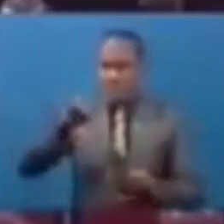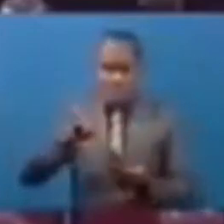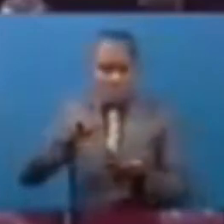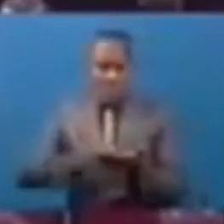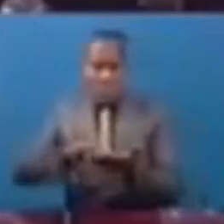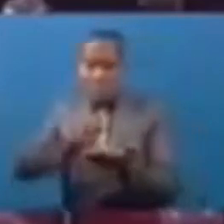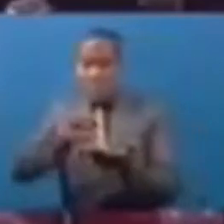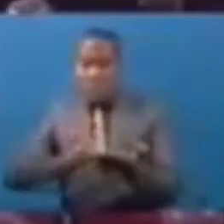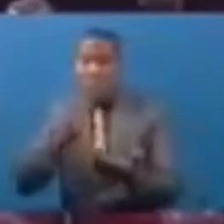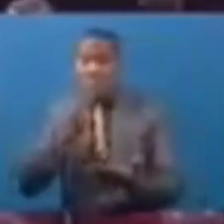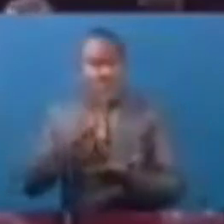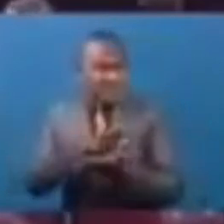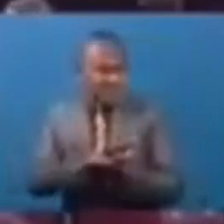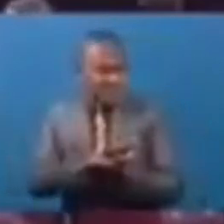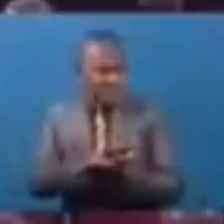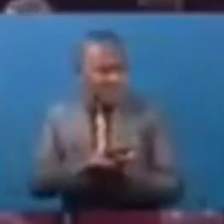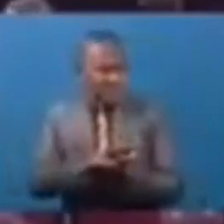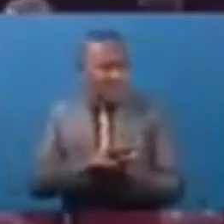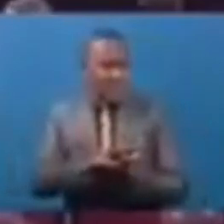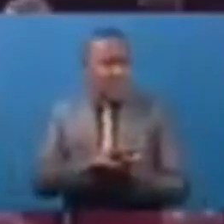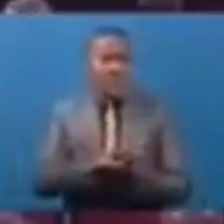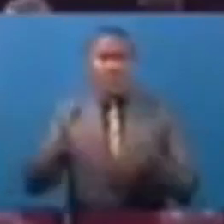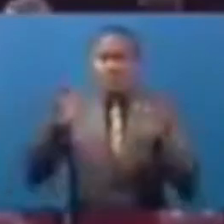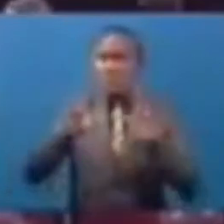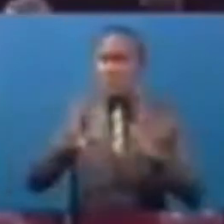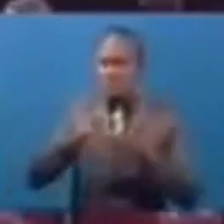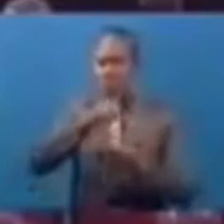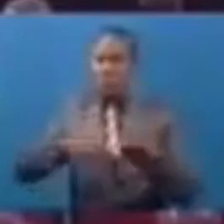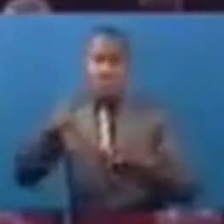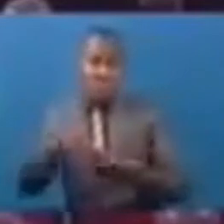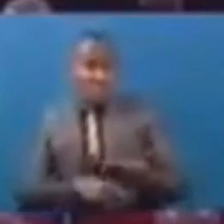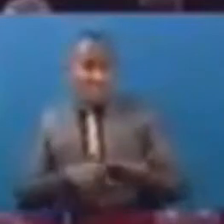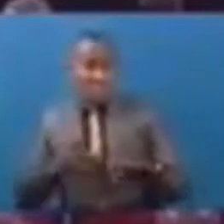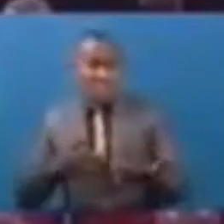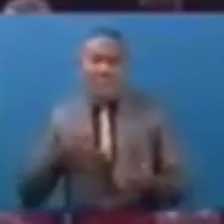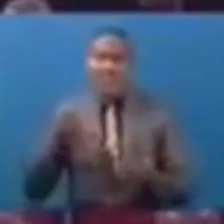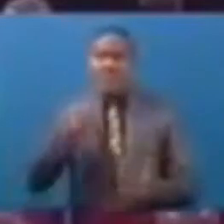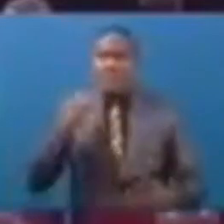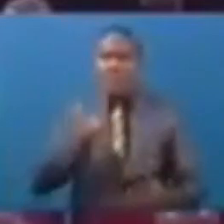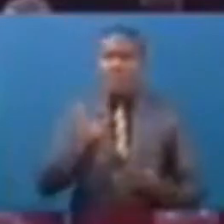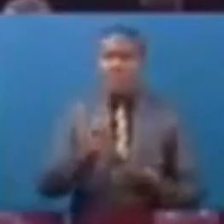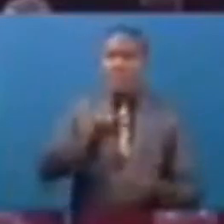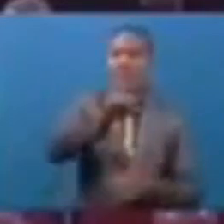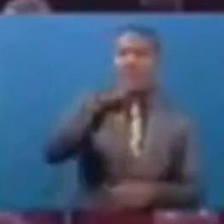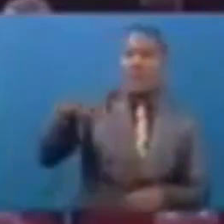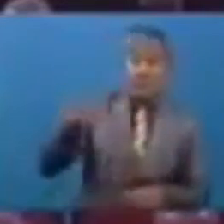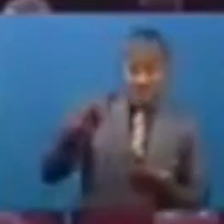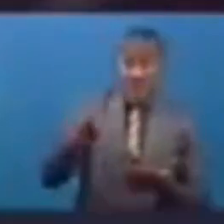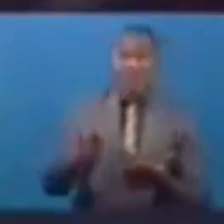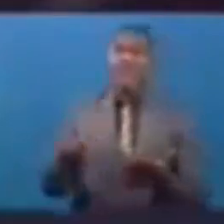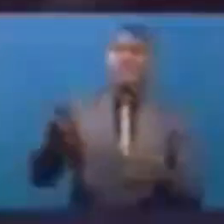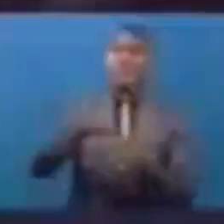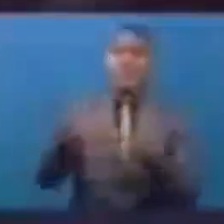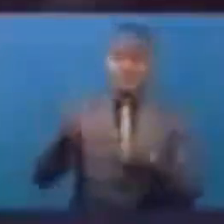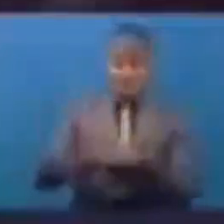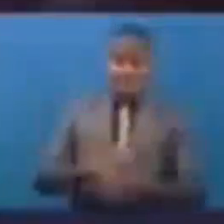absence of presiding officer signatures on the pink sheets, cancels the results concerned, and orders a rerun of the